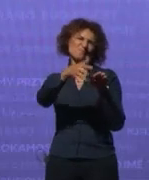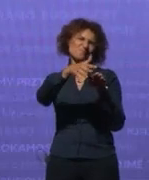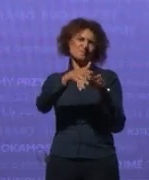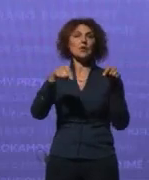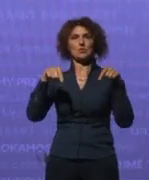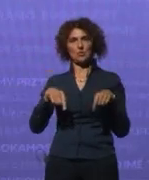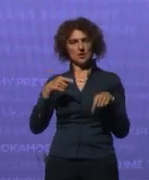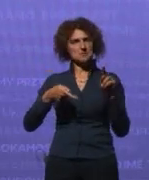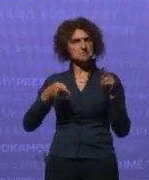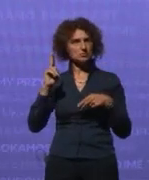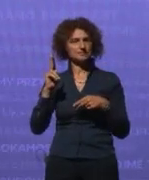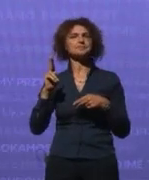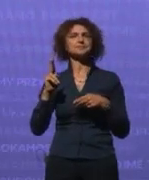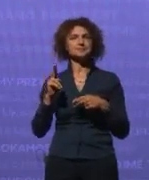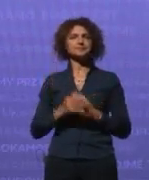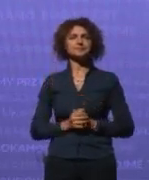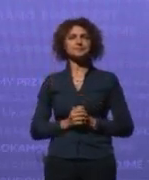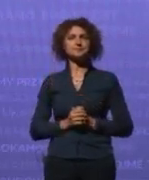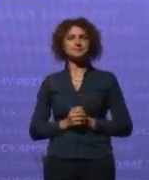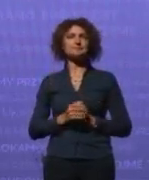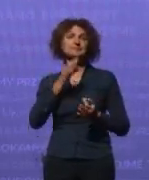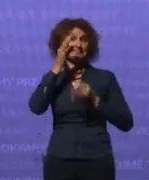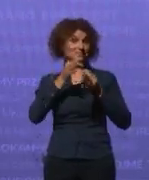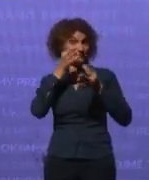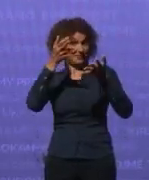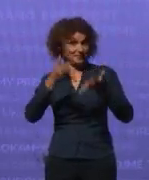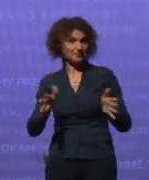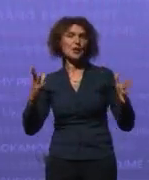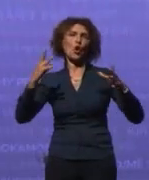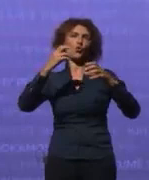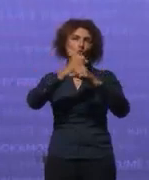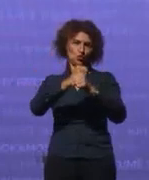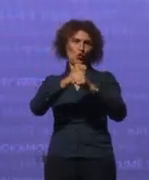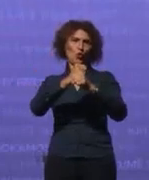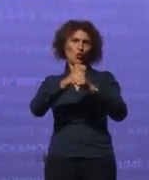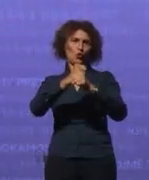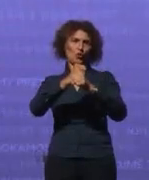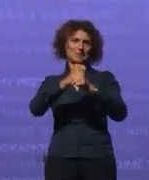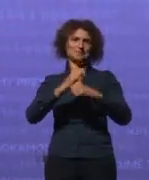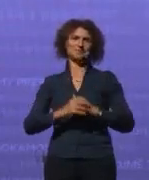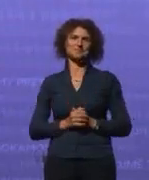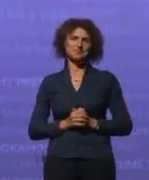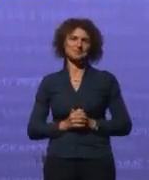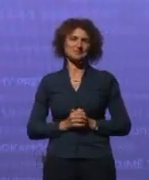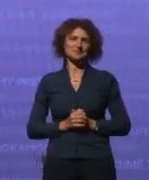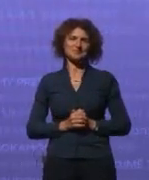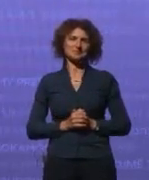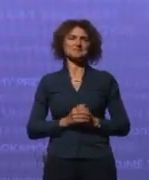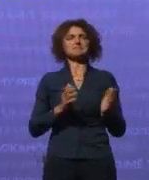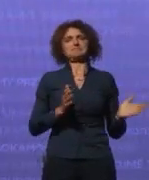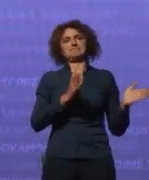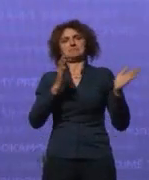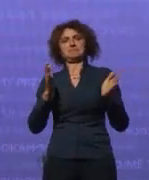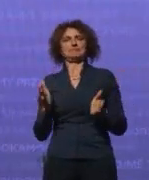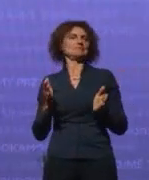conclude and tell you the final point of